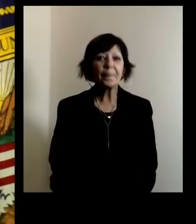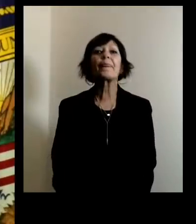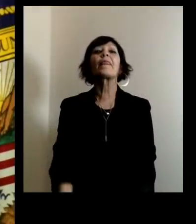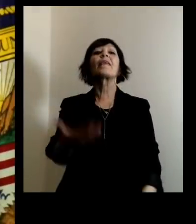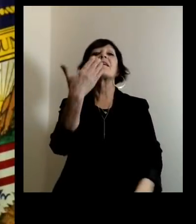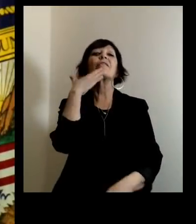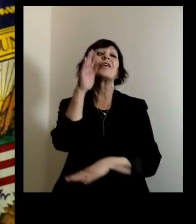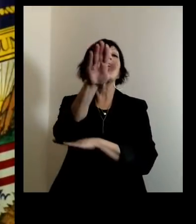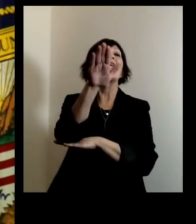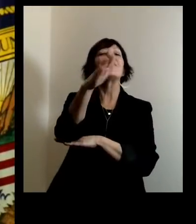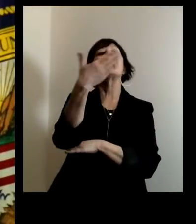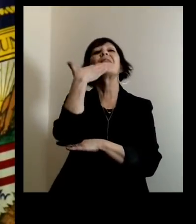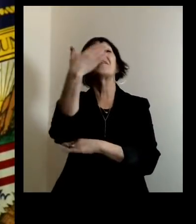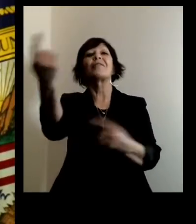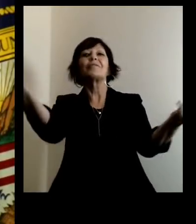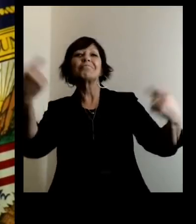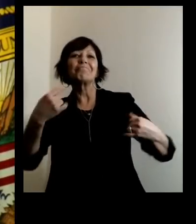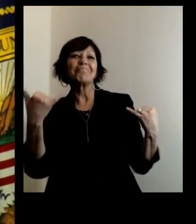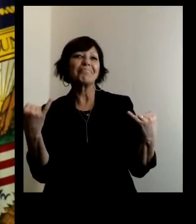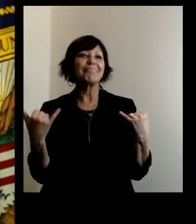Good afternoon. Thank you for joining us here.